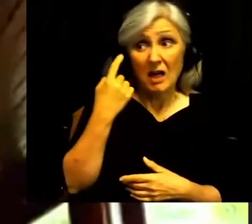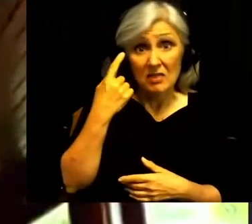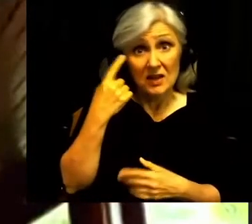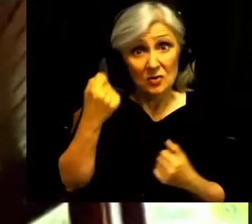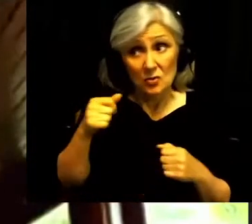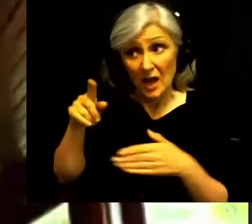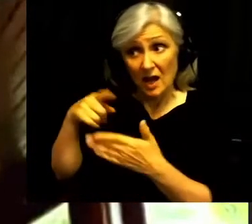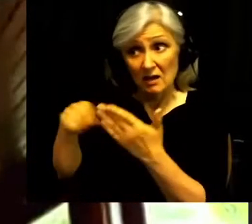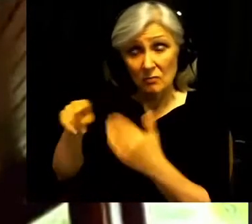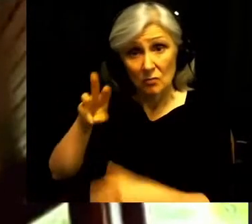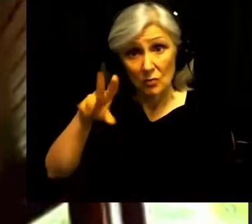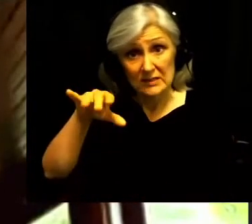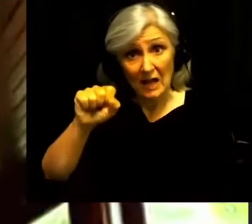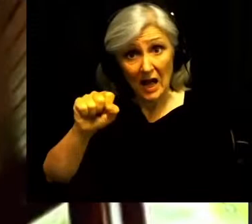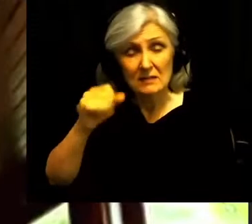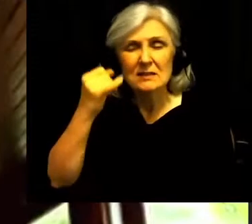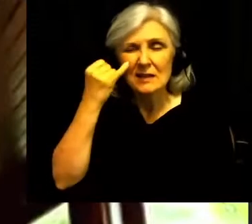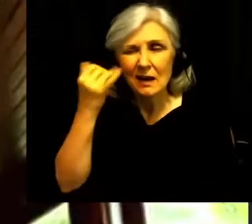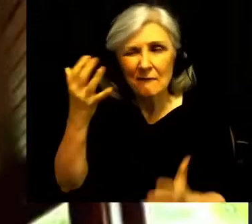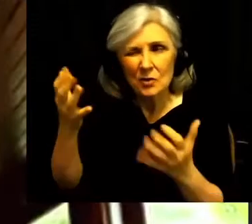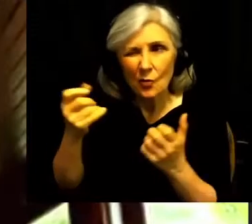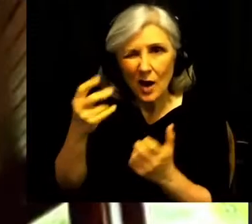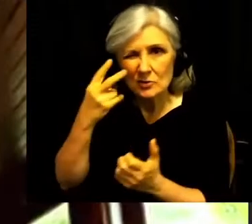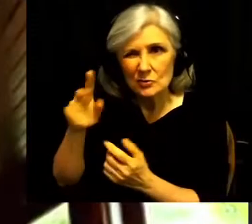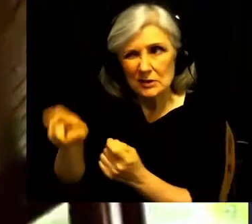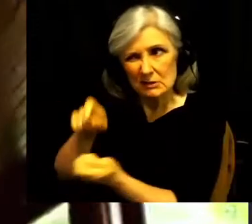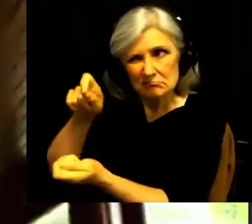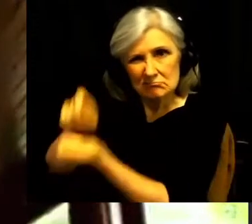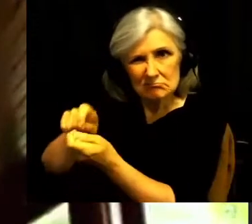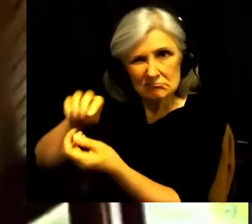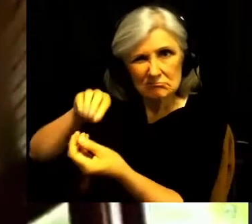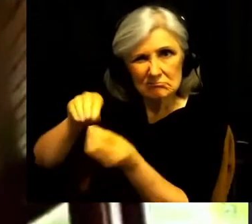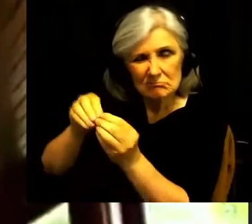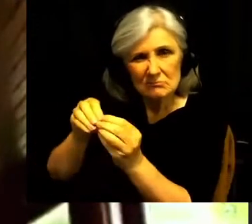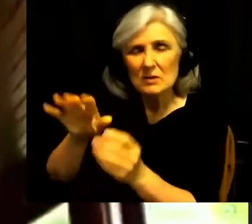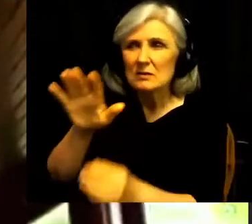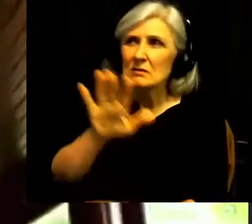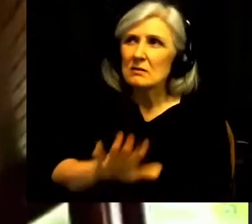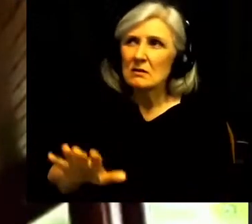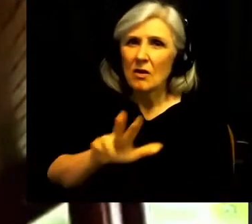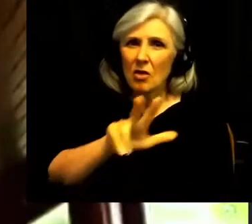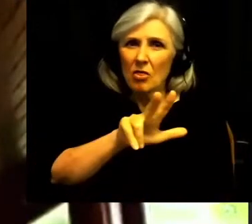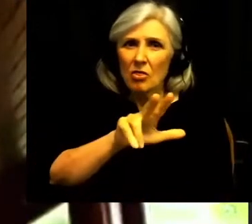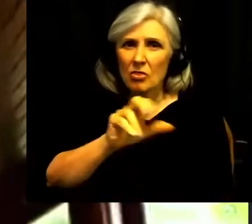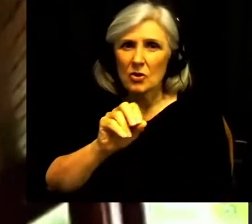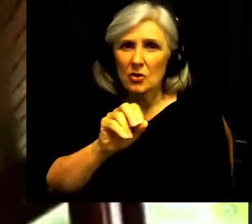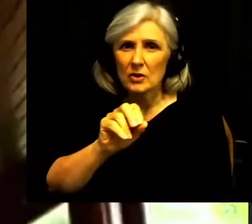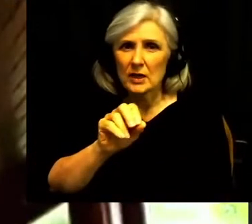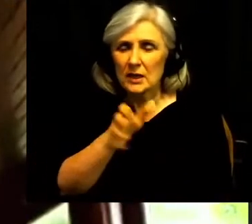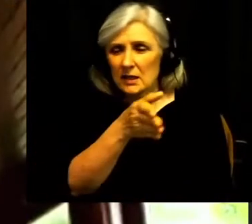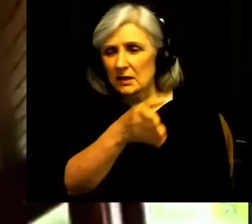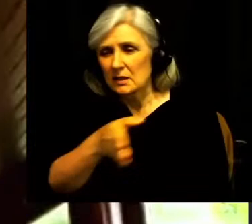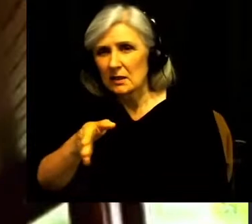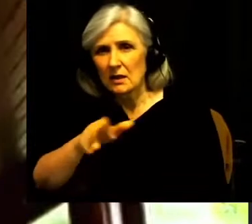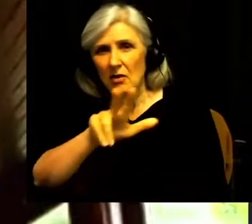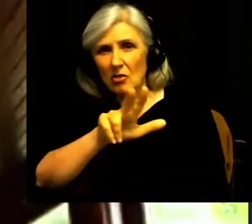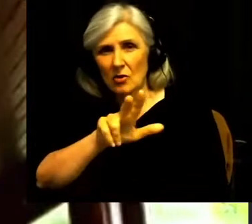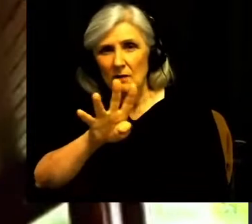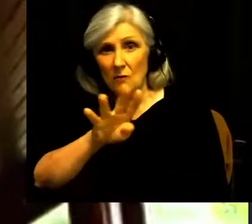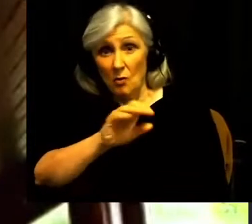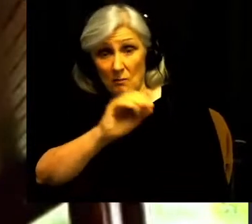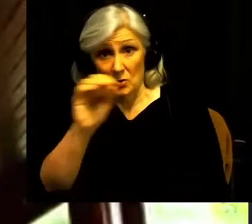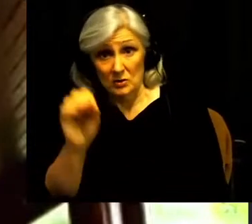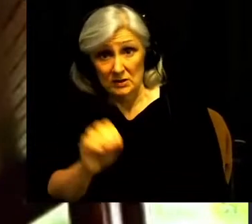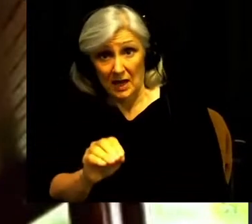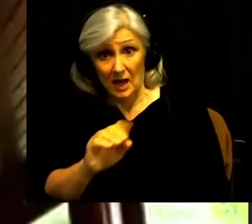precise number if you want to quote me, but it's been in the ballpark of 30 to 34% of specimens